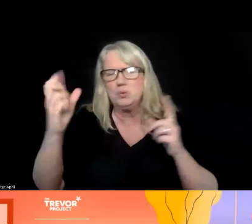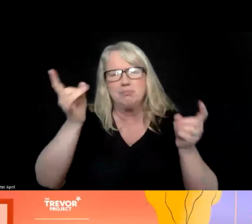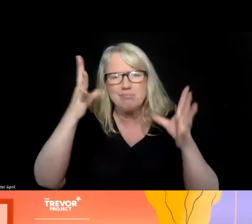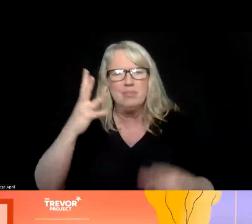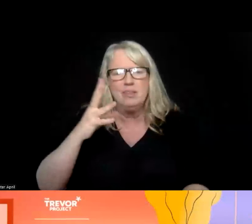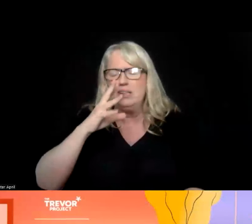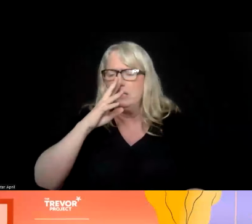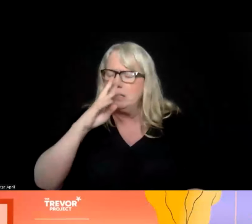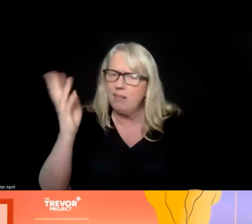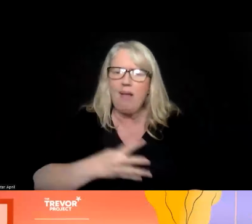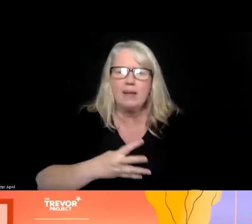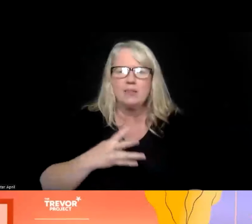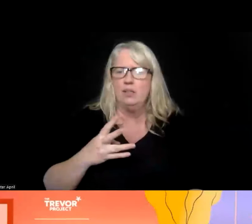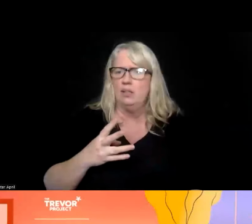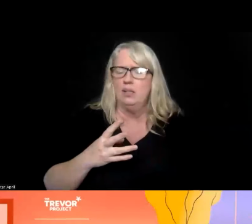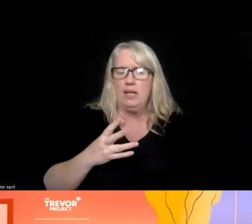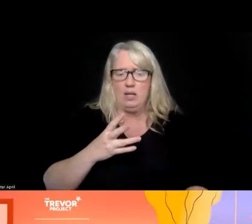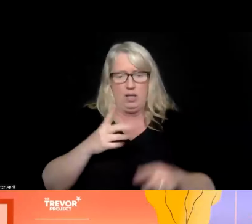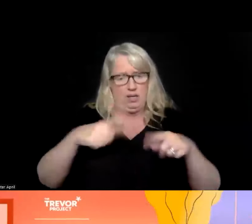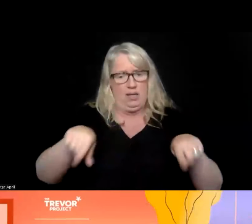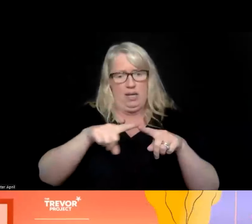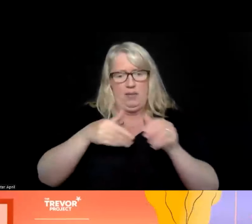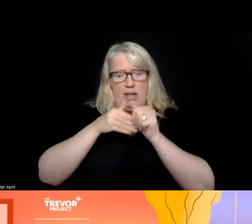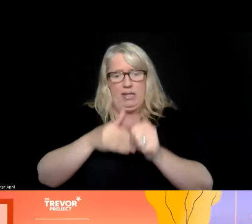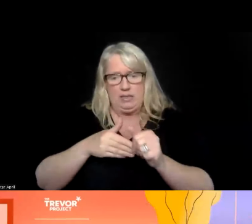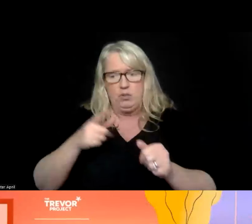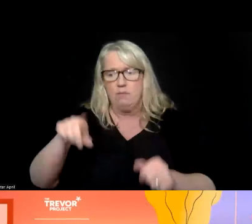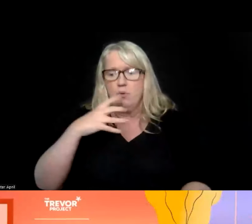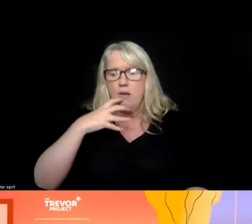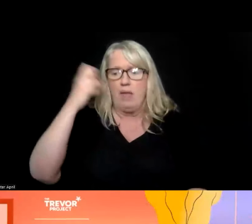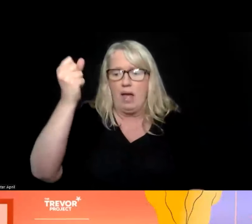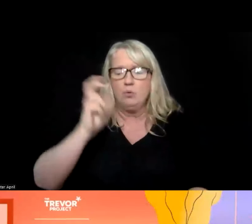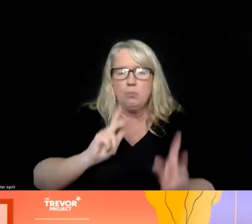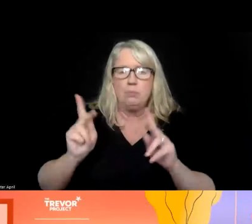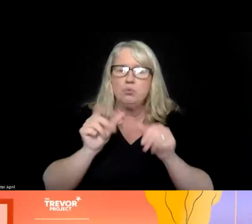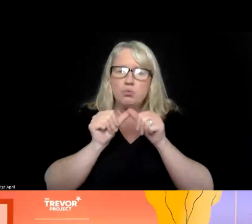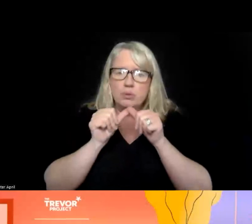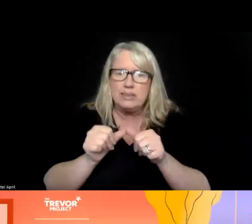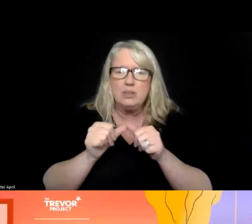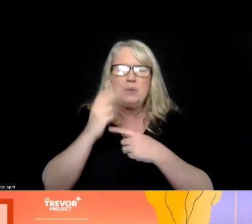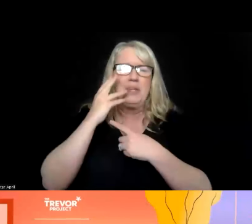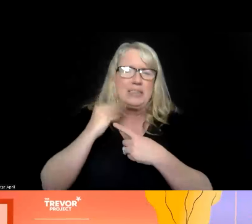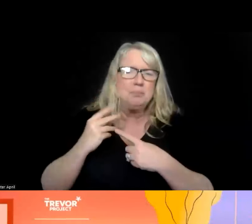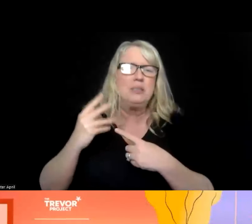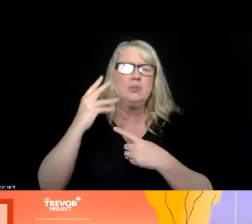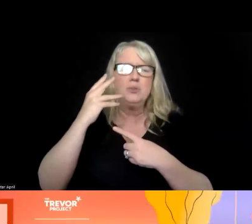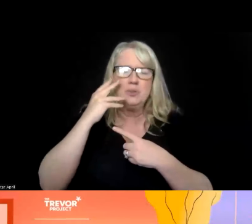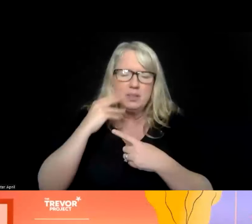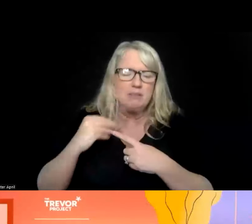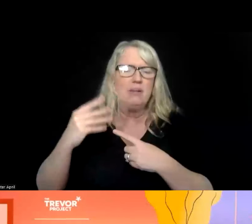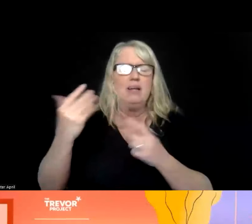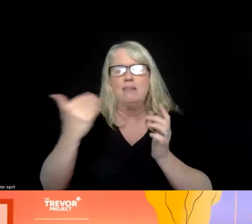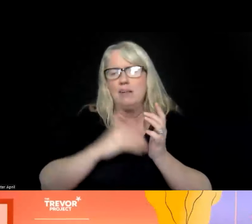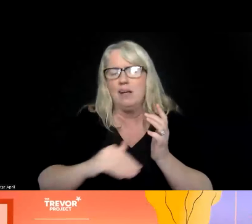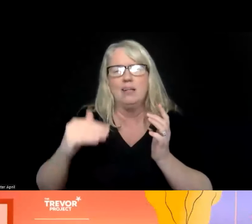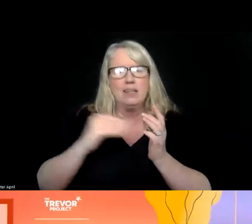neglect that leads our LGBTQ+ elders to continue to experience this trauma that